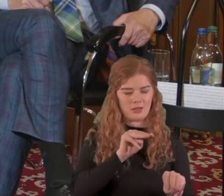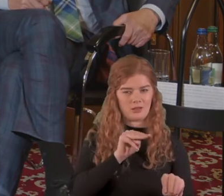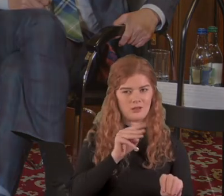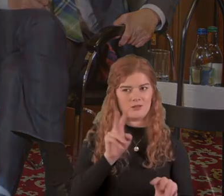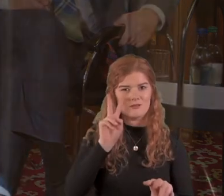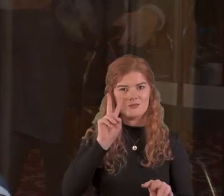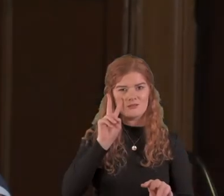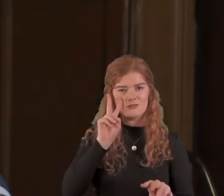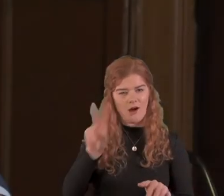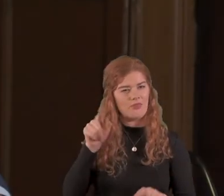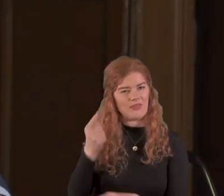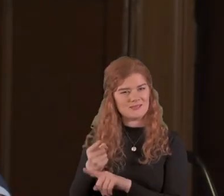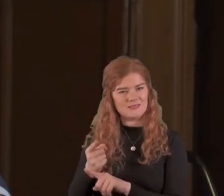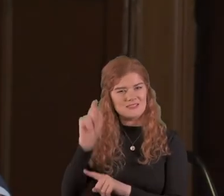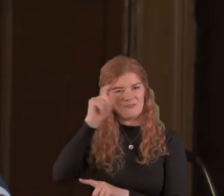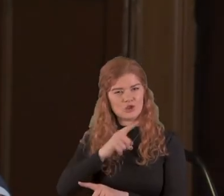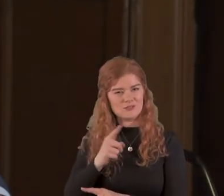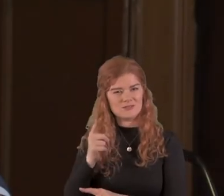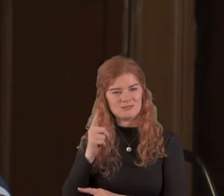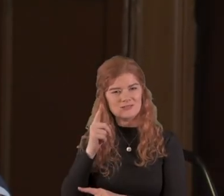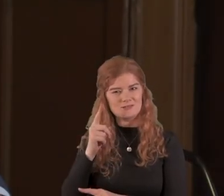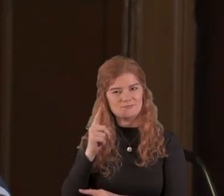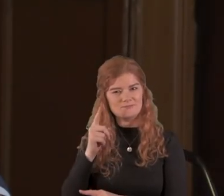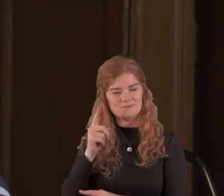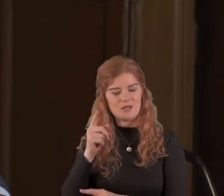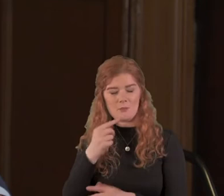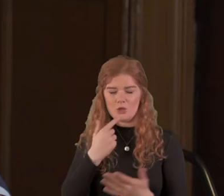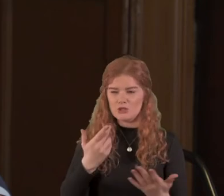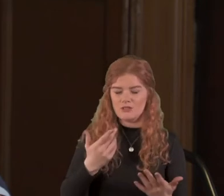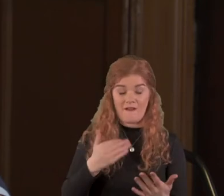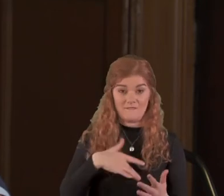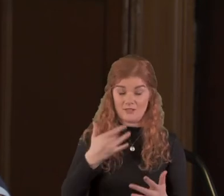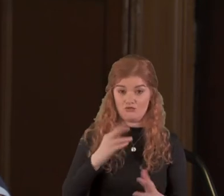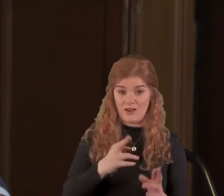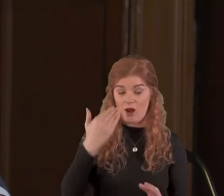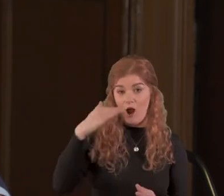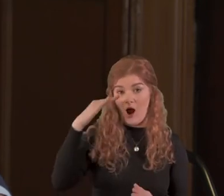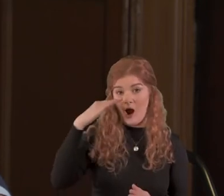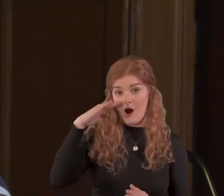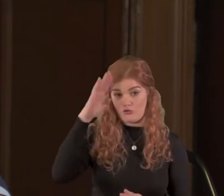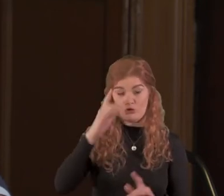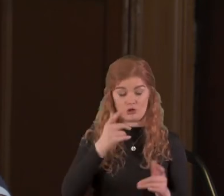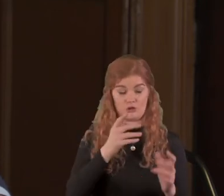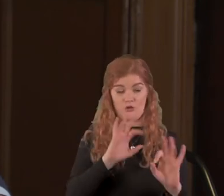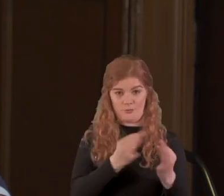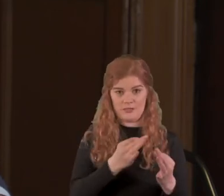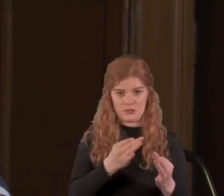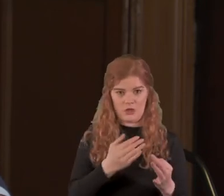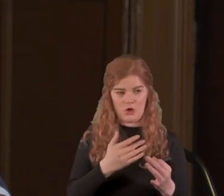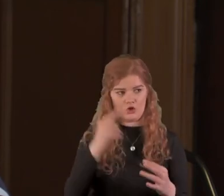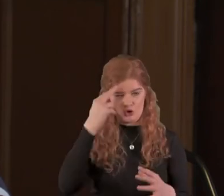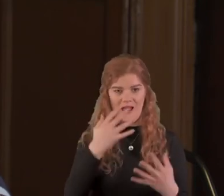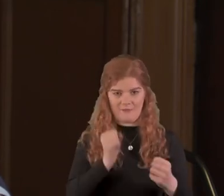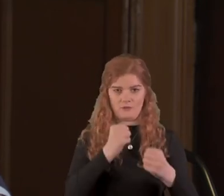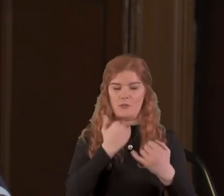how difficult that was. I assume the Irish delegation knew how great was the pressure from the United States and from the Dominions. I